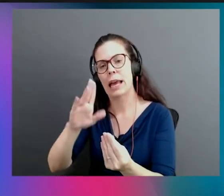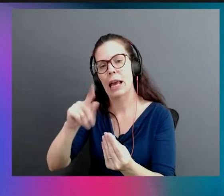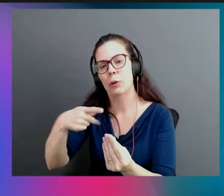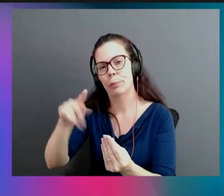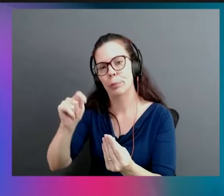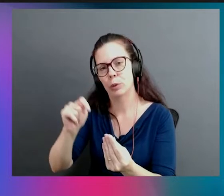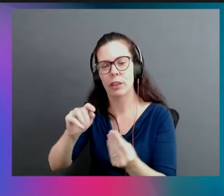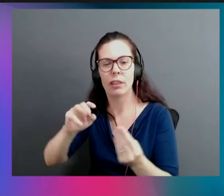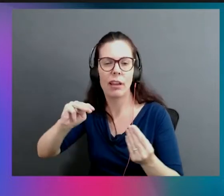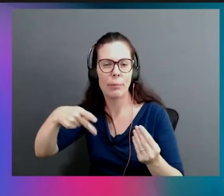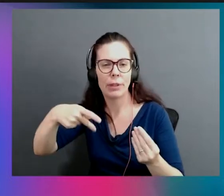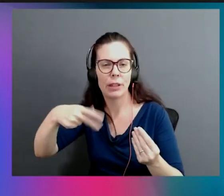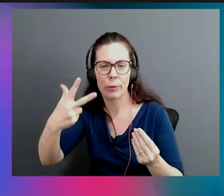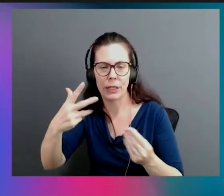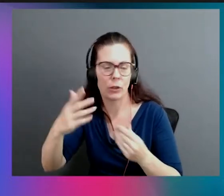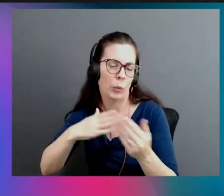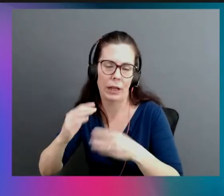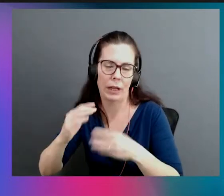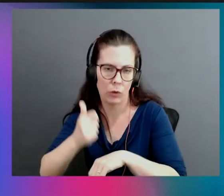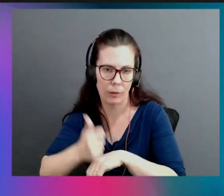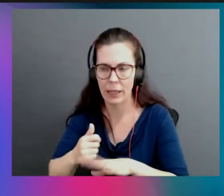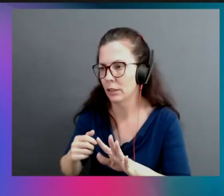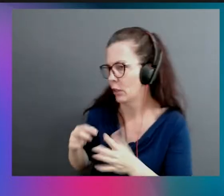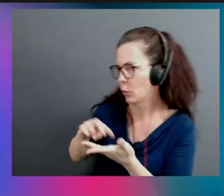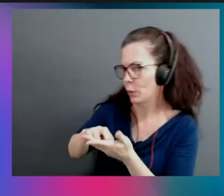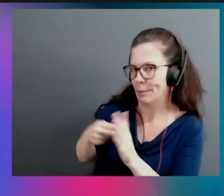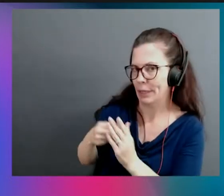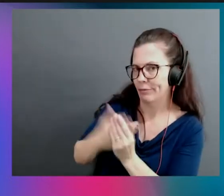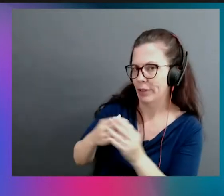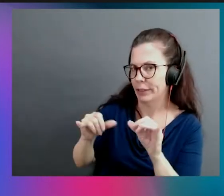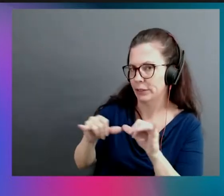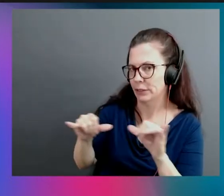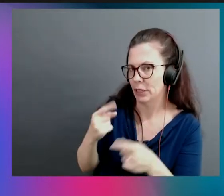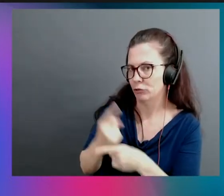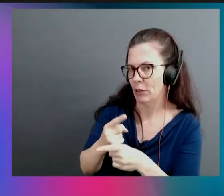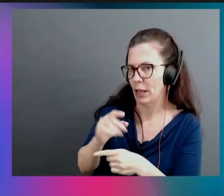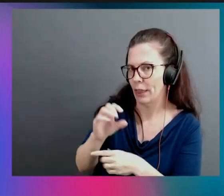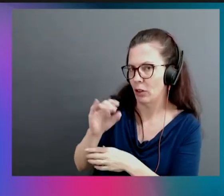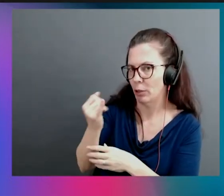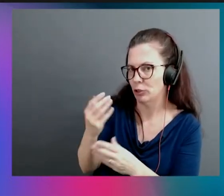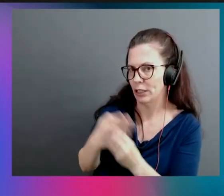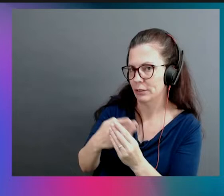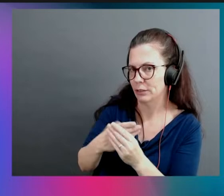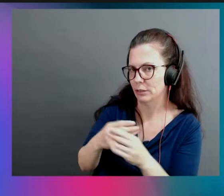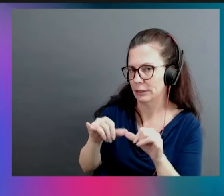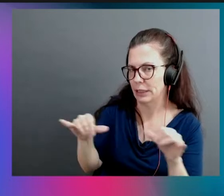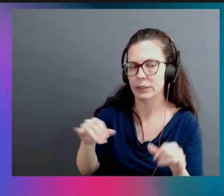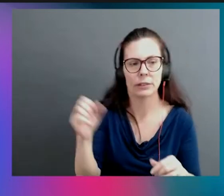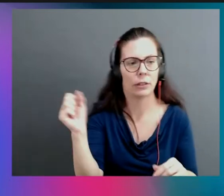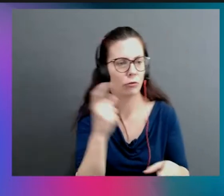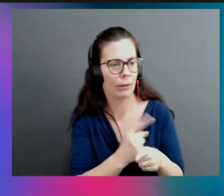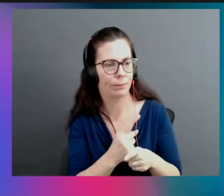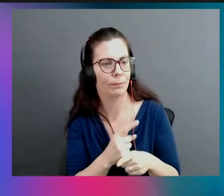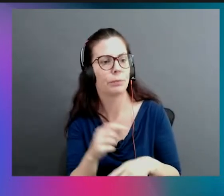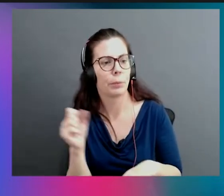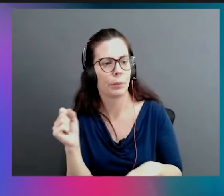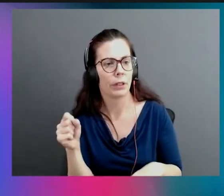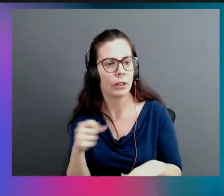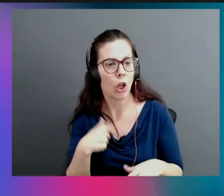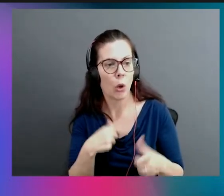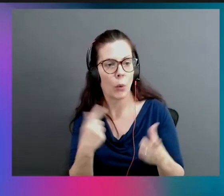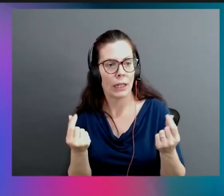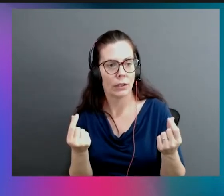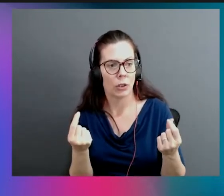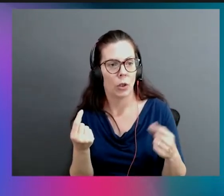or whatever format you choose. So we're talking about file size here. Correct. The object size. Right? That's right. That's right. So what I've done is